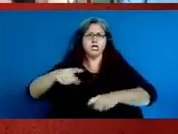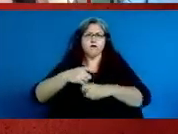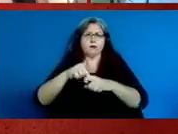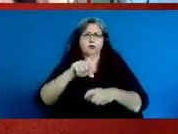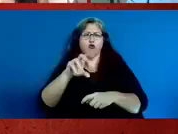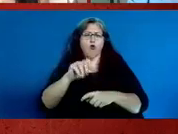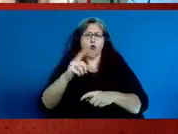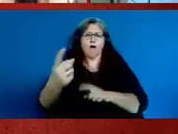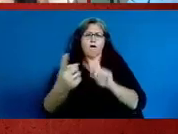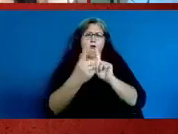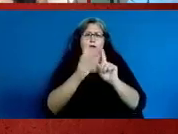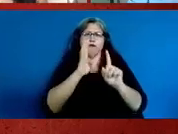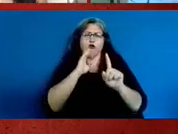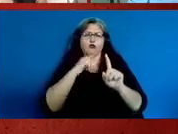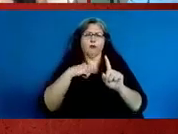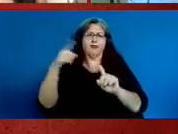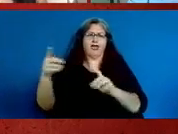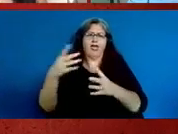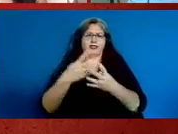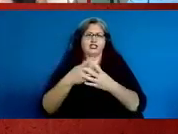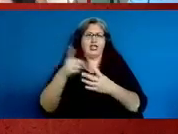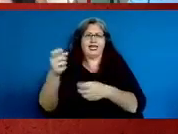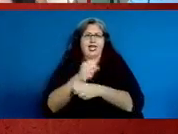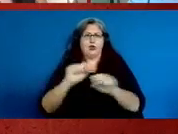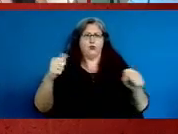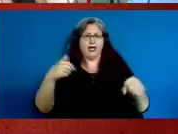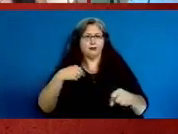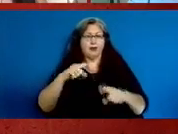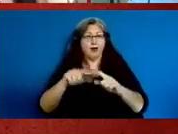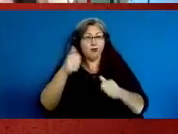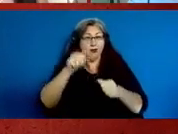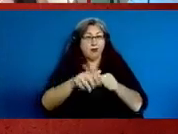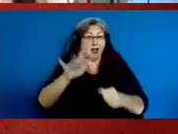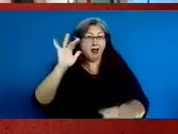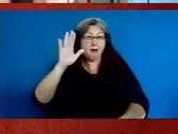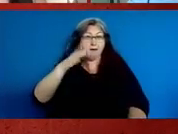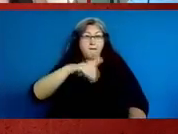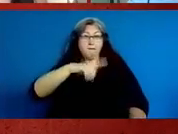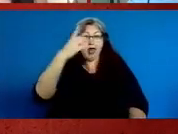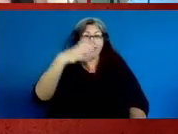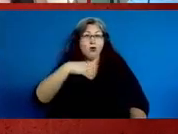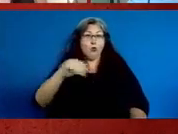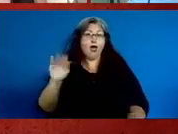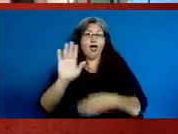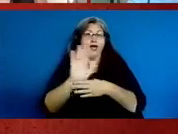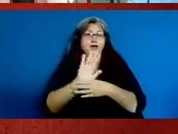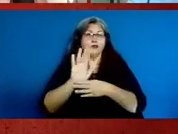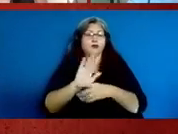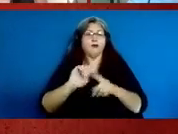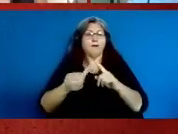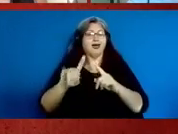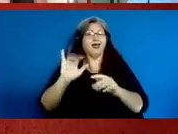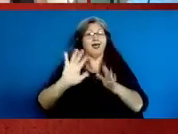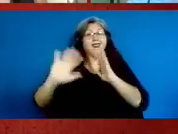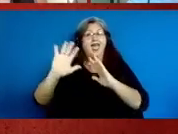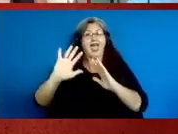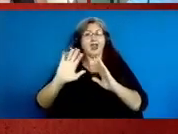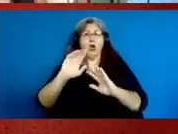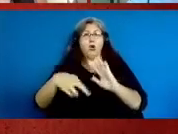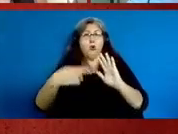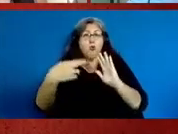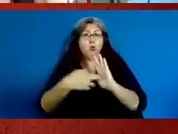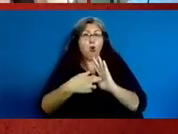talk to me in the jail and rescue me. That black and white, can mind you. So back in those days, there were no roles that